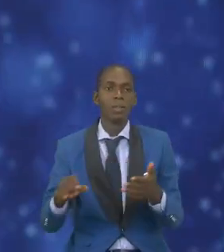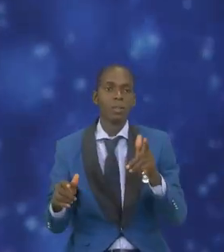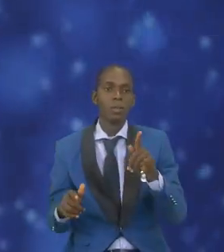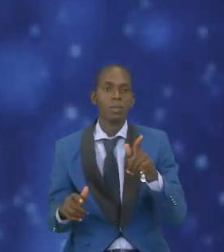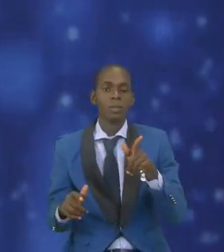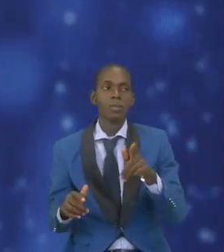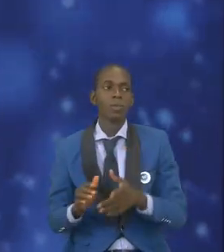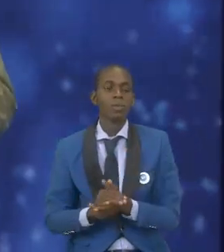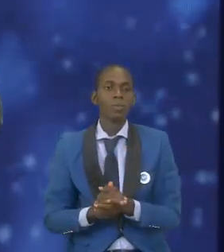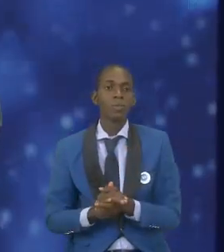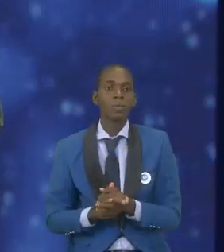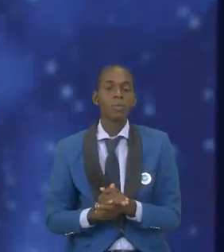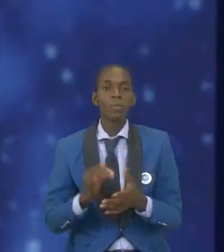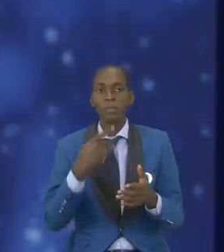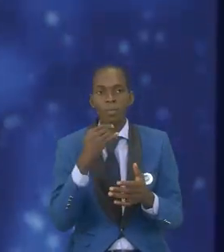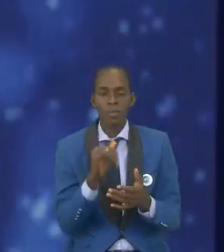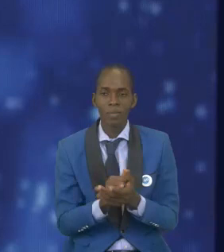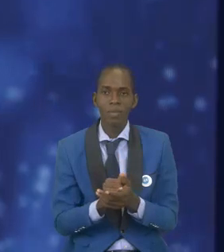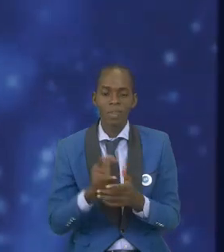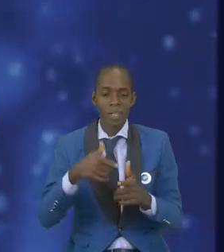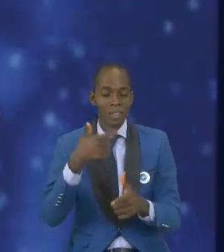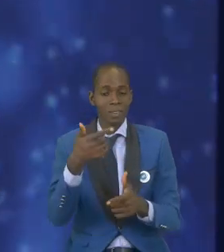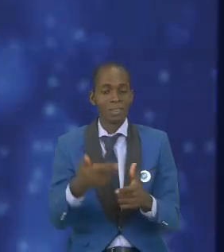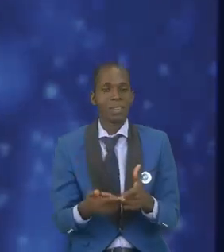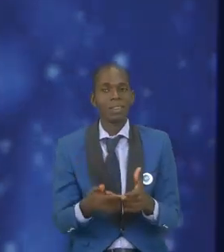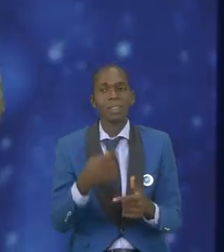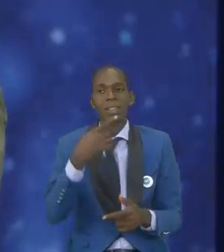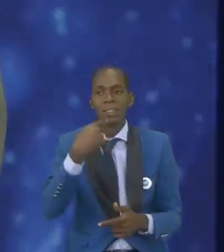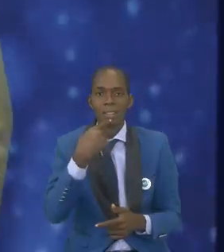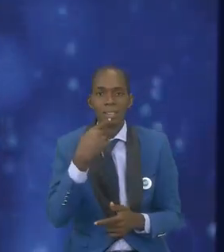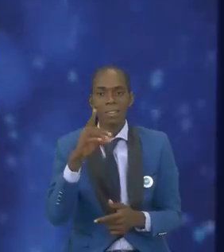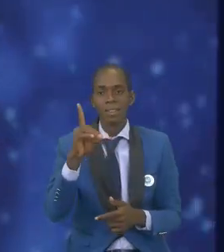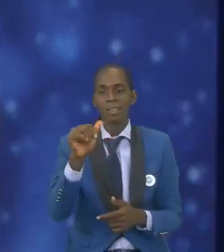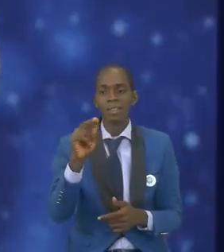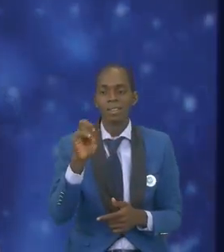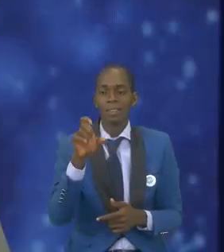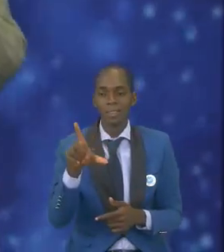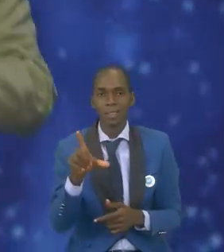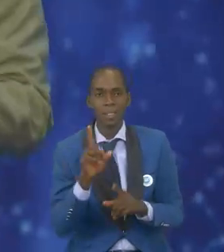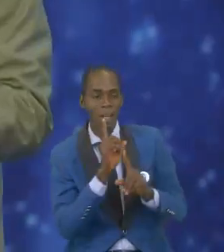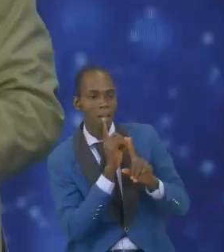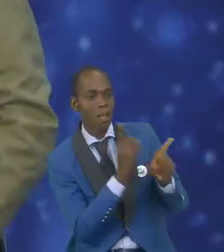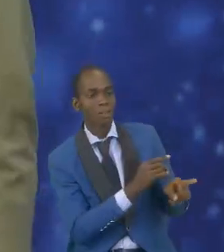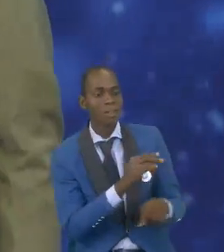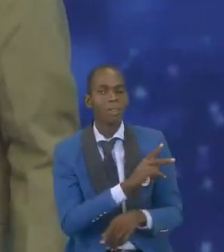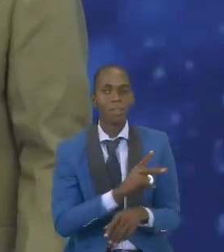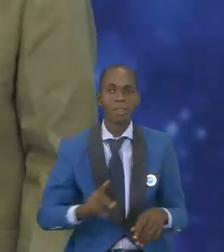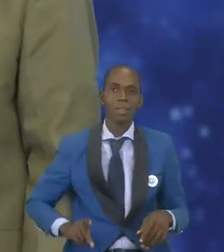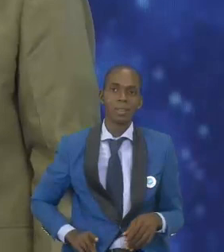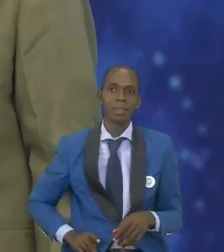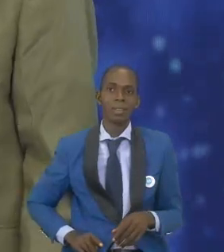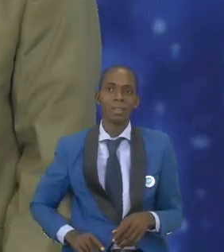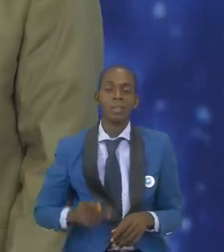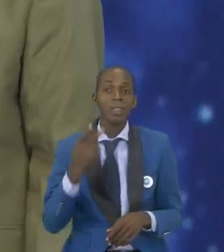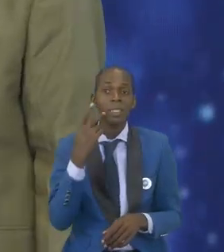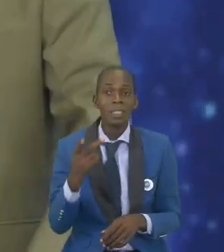verse 21 says, then said Daniel unto the king, to start with, a dead